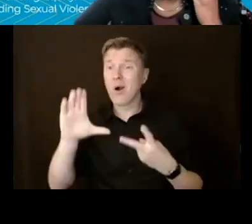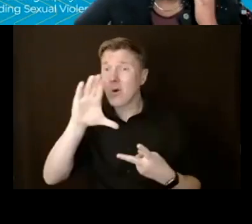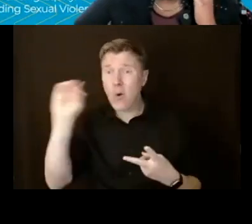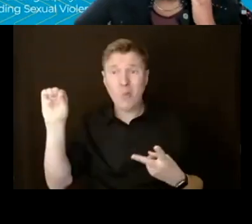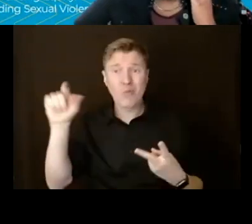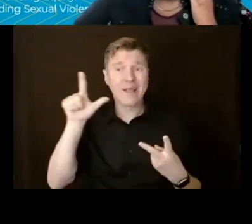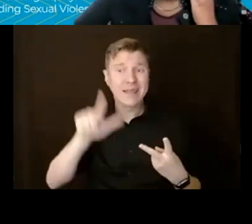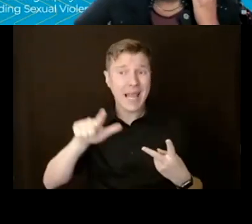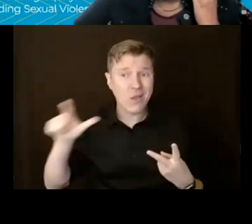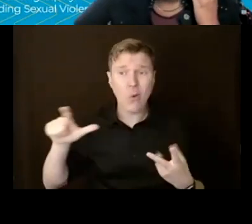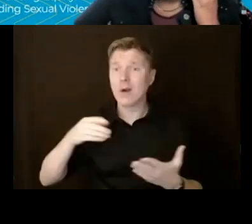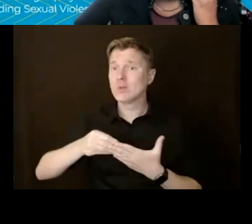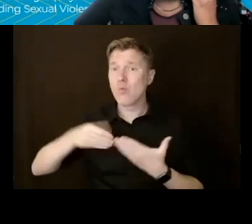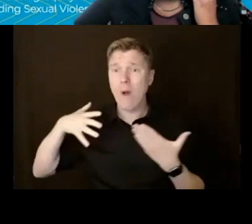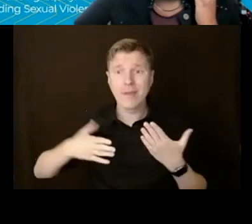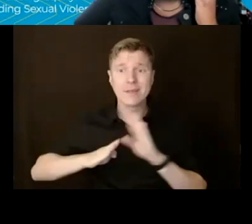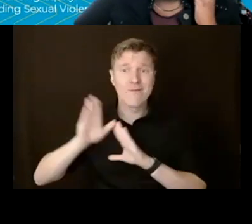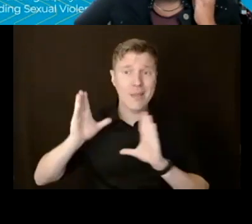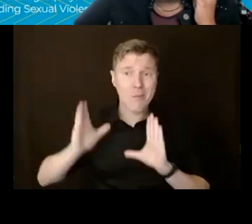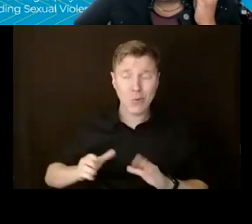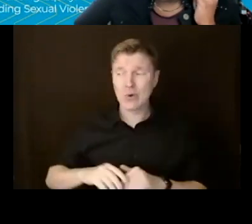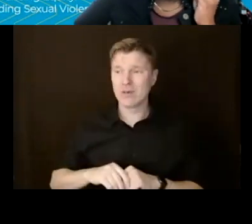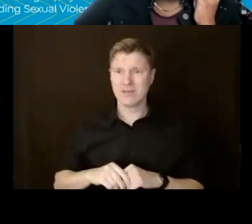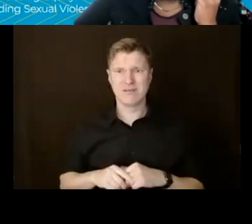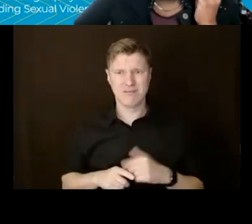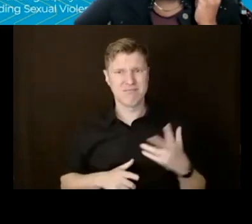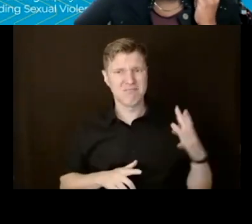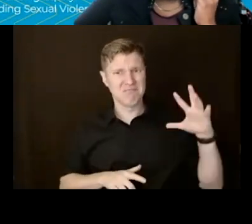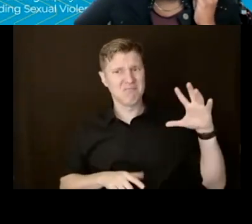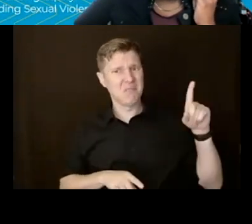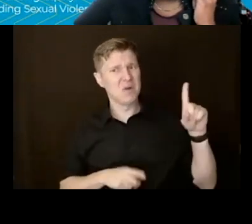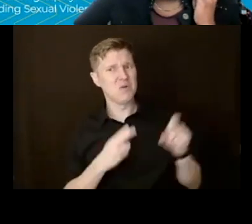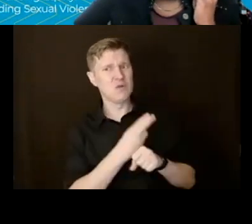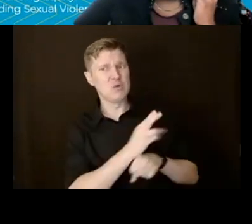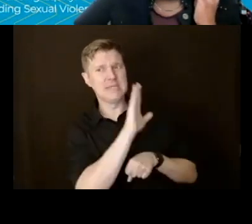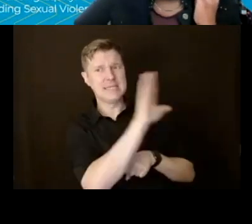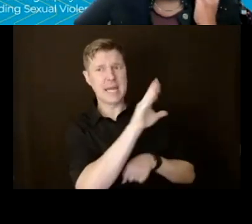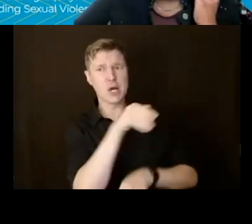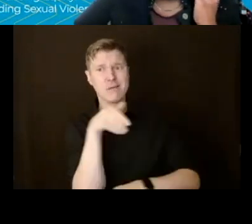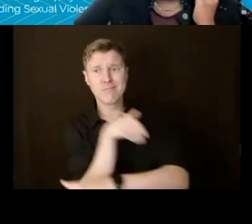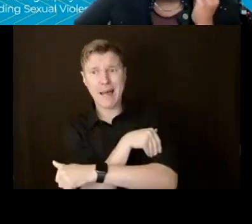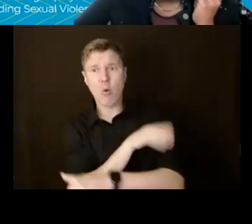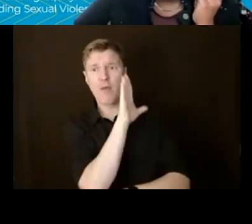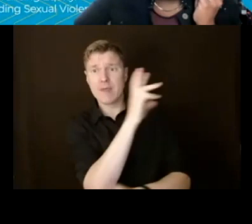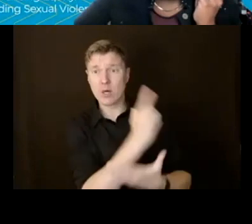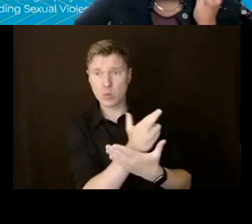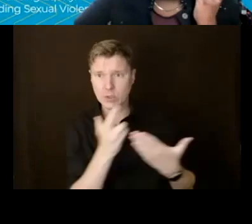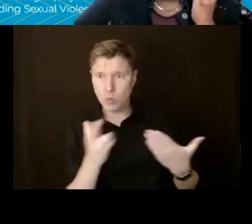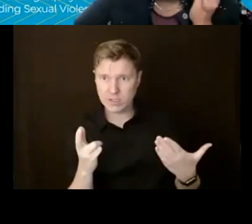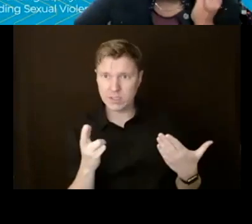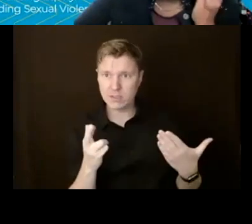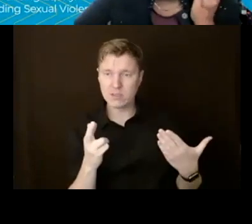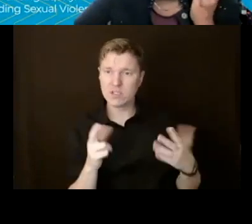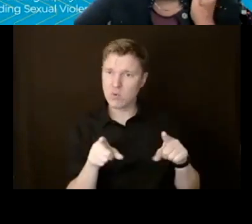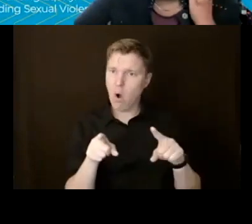landlords, wealthy developers have used their power and their resources to pit